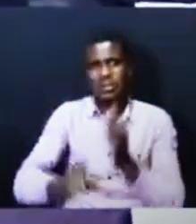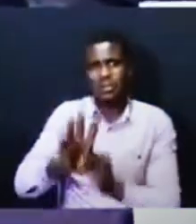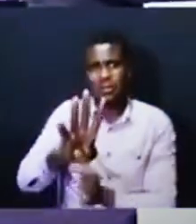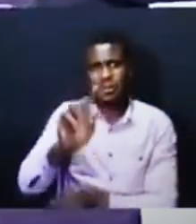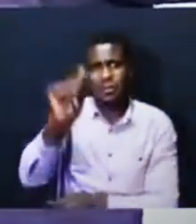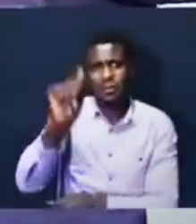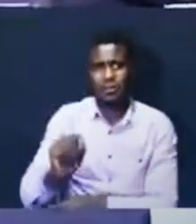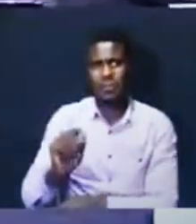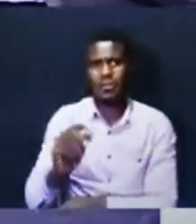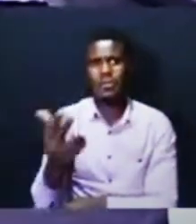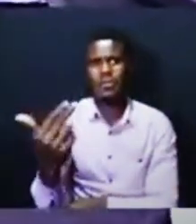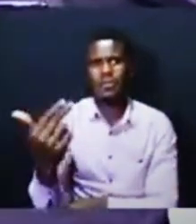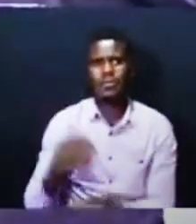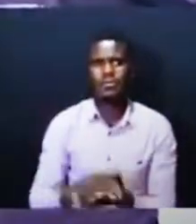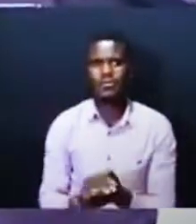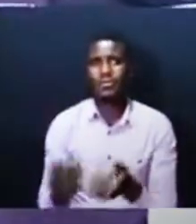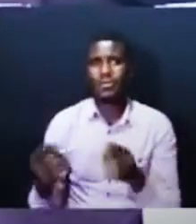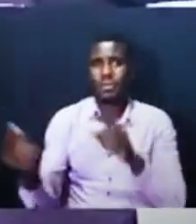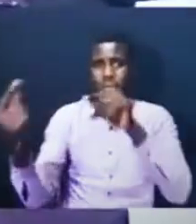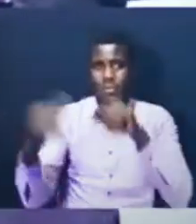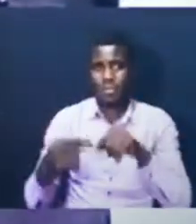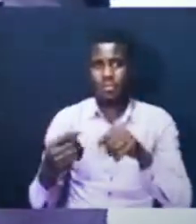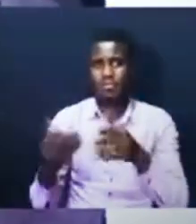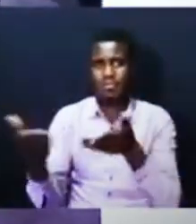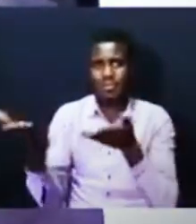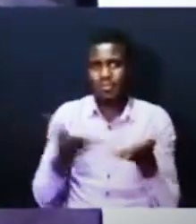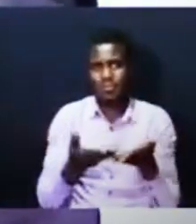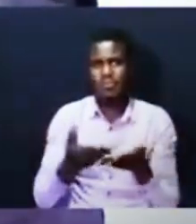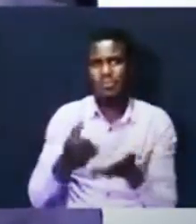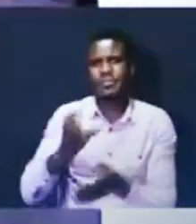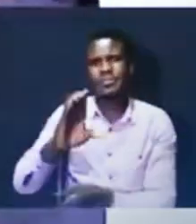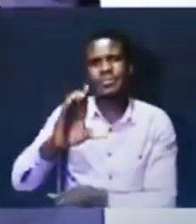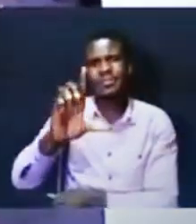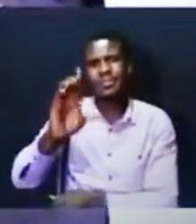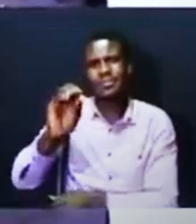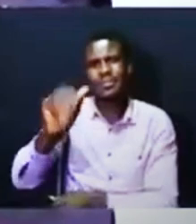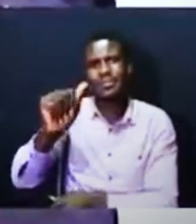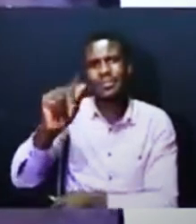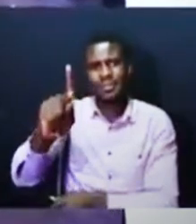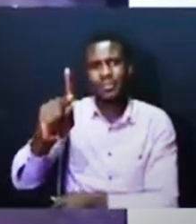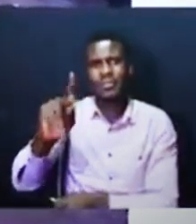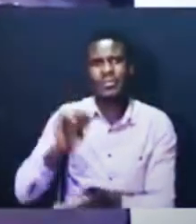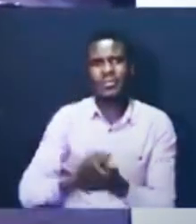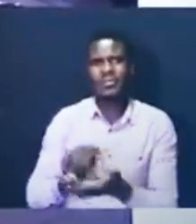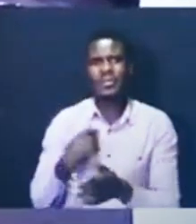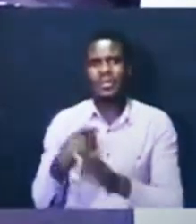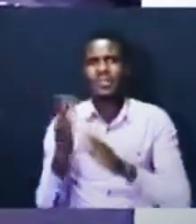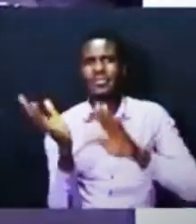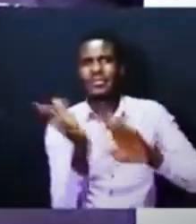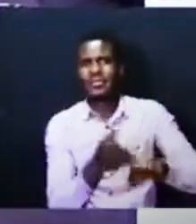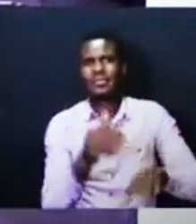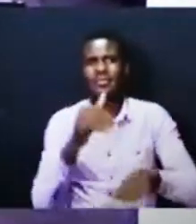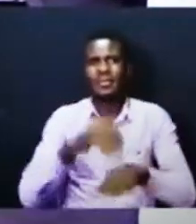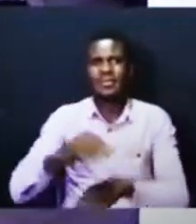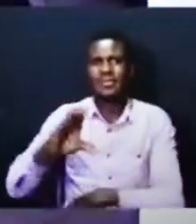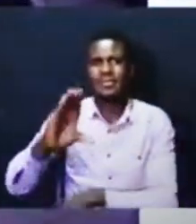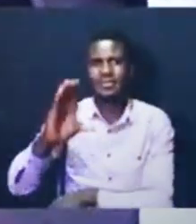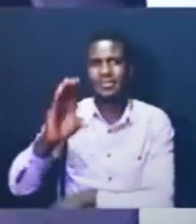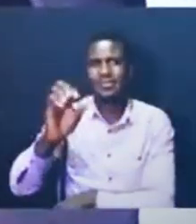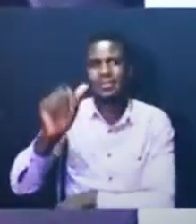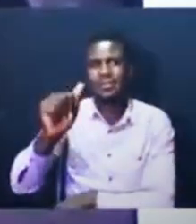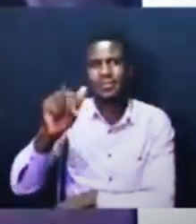that I left at Capus, at Troas, and my scrolls, especially the